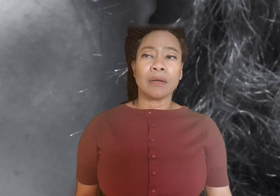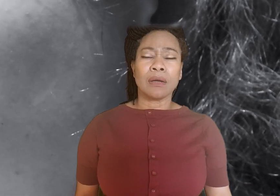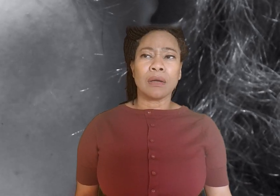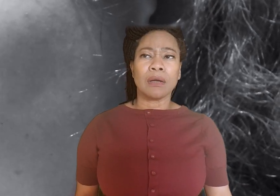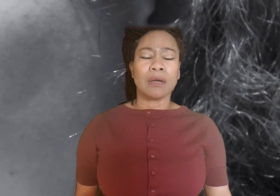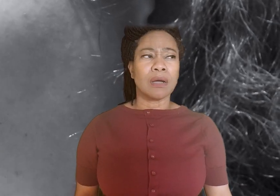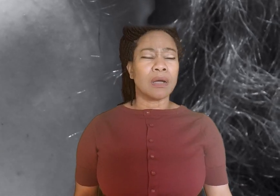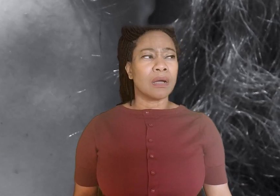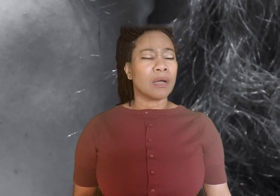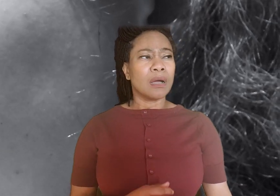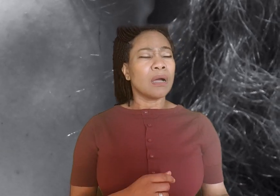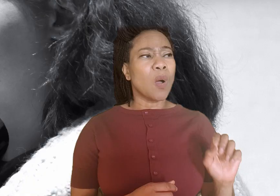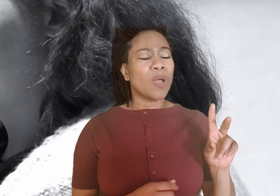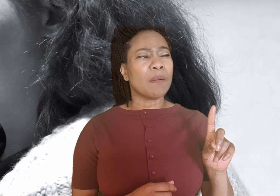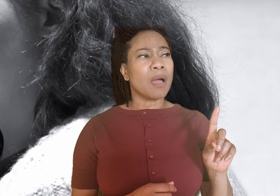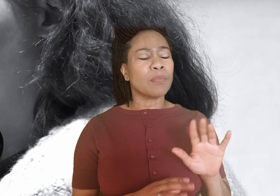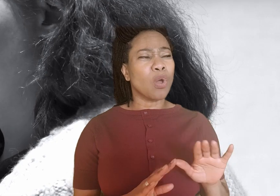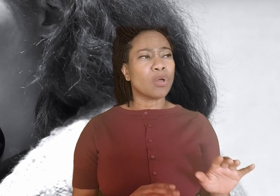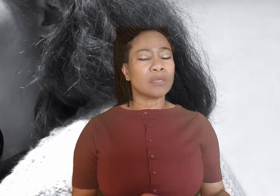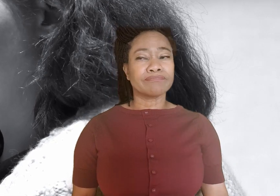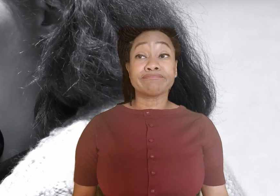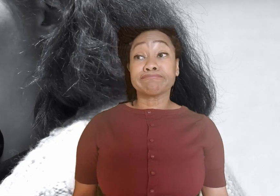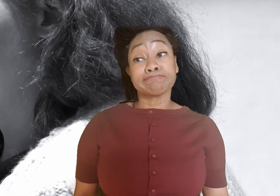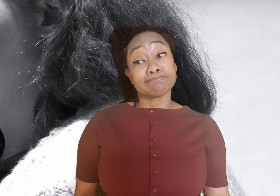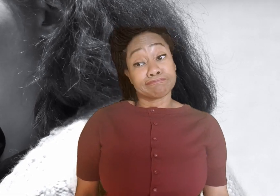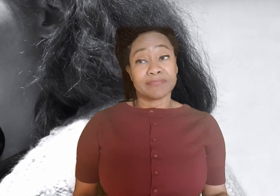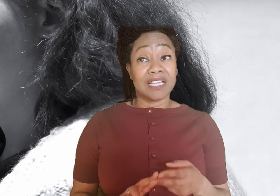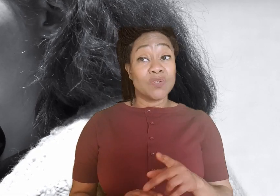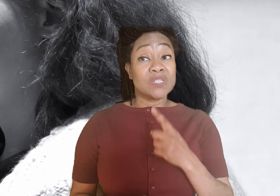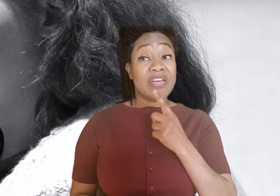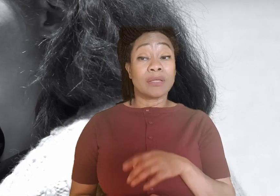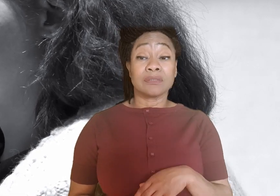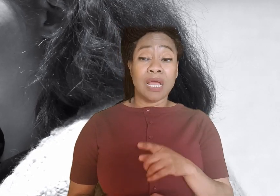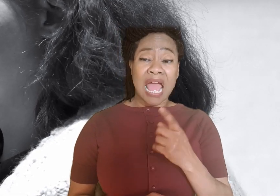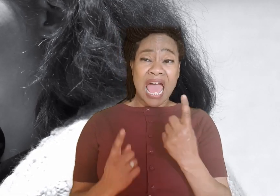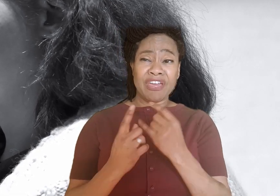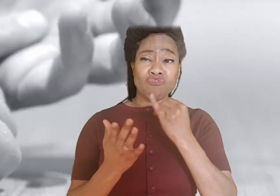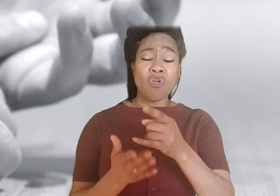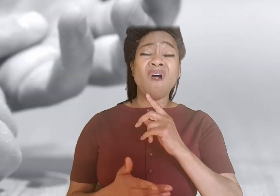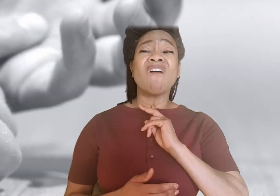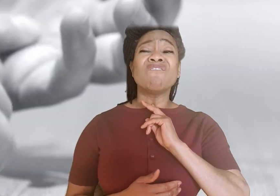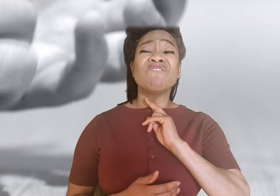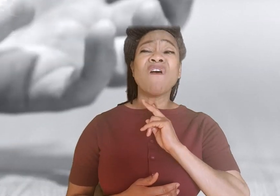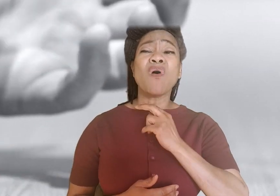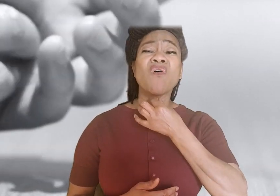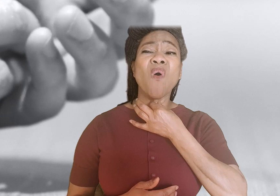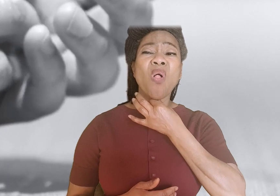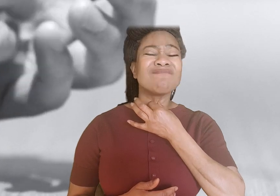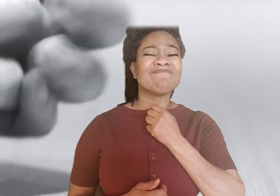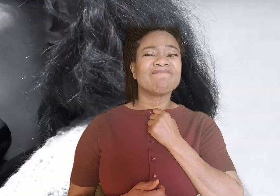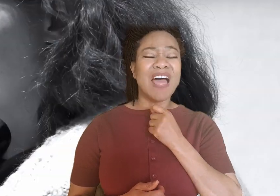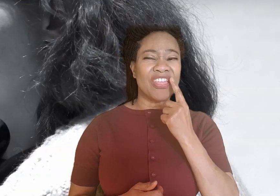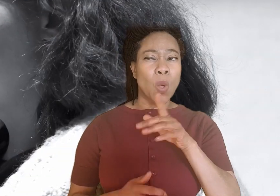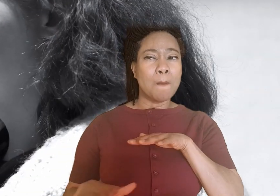Okay, but I'm not. If you say so. I can't imagine you have anything wrong with your vocal cords. I think you're having panic